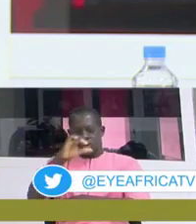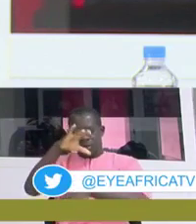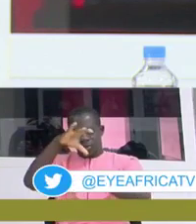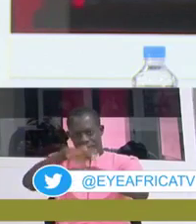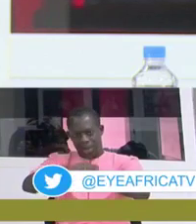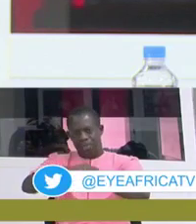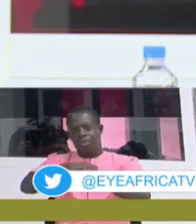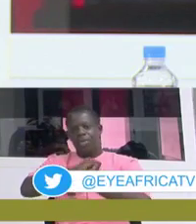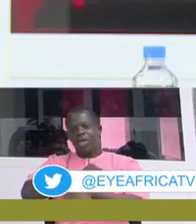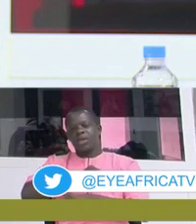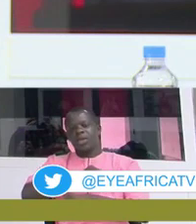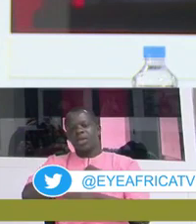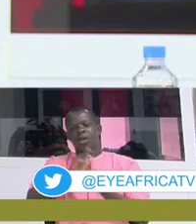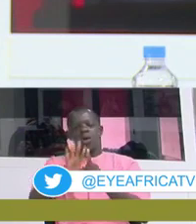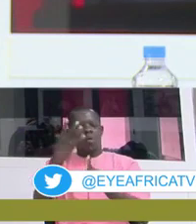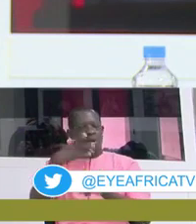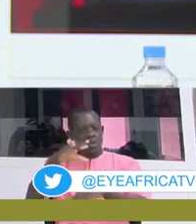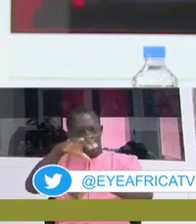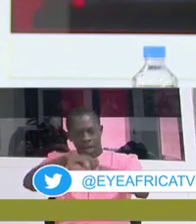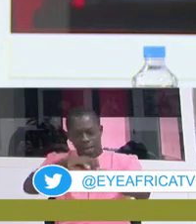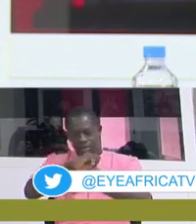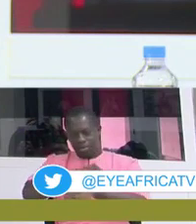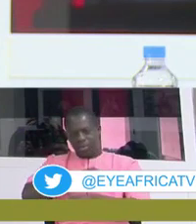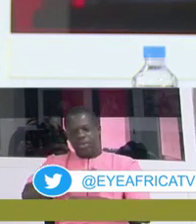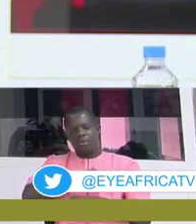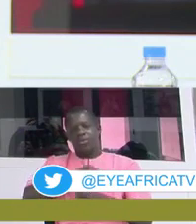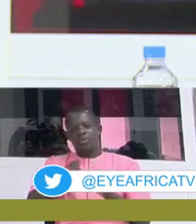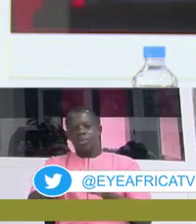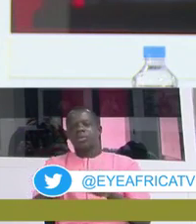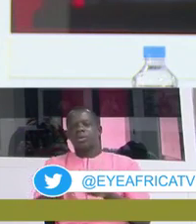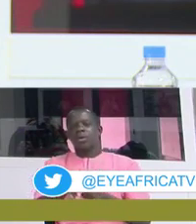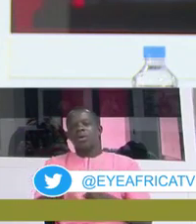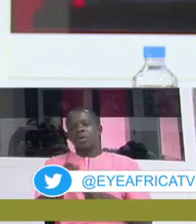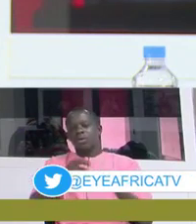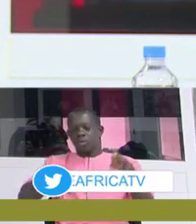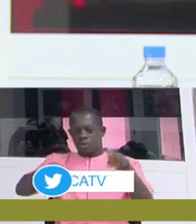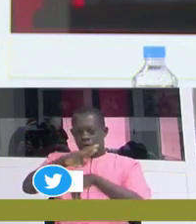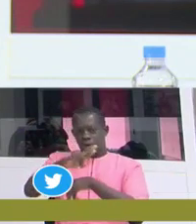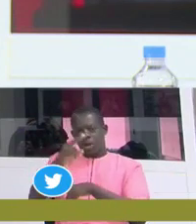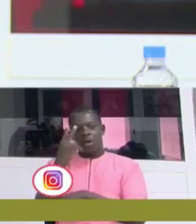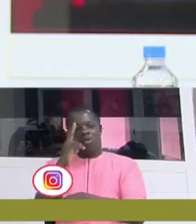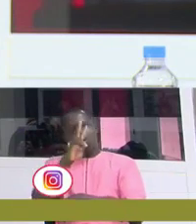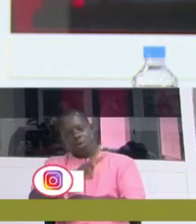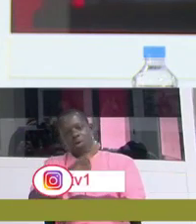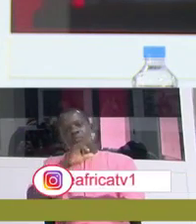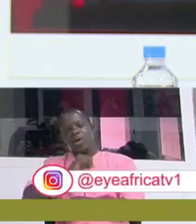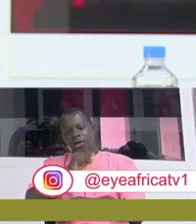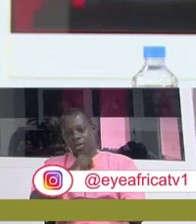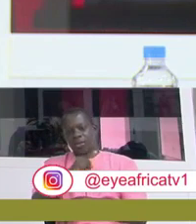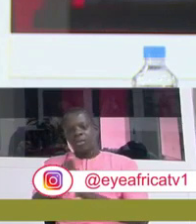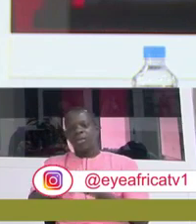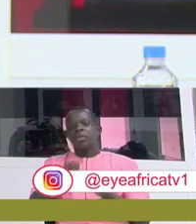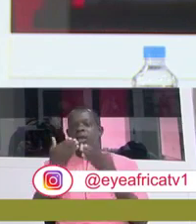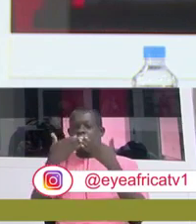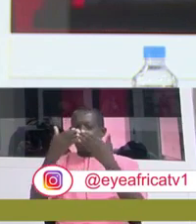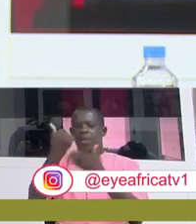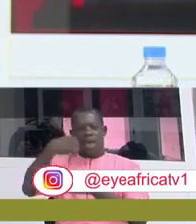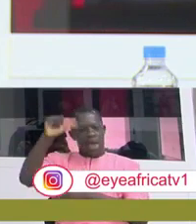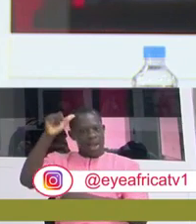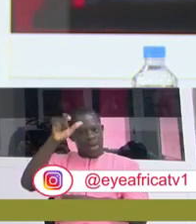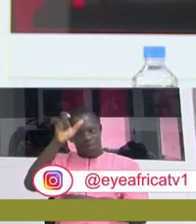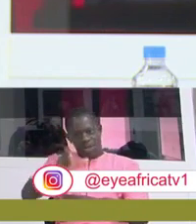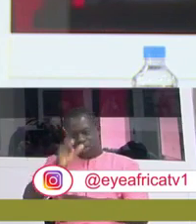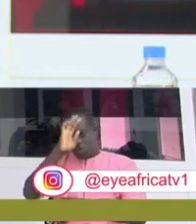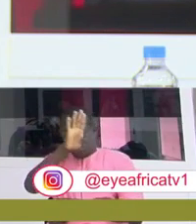hand. When he held my hand, I turned and looked at him. I said to him, my